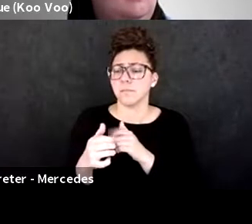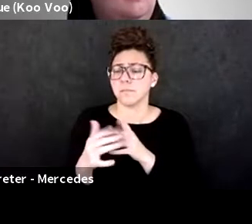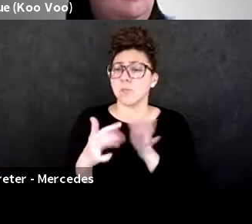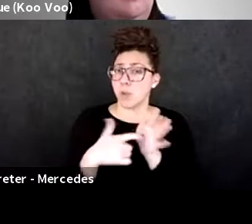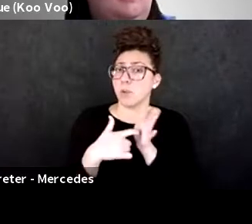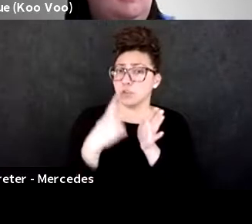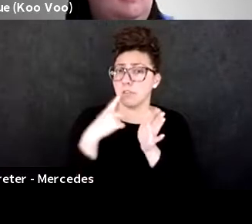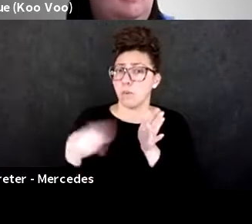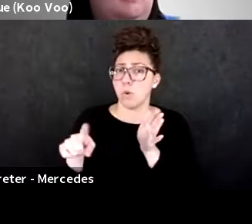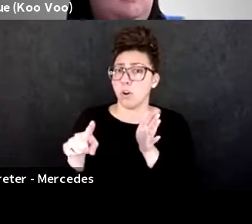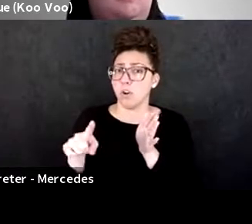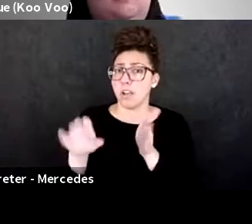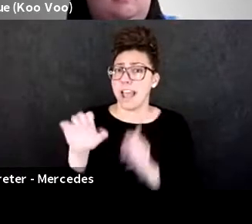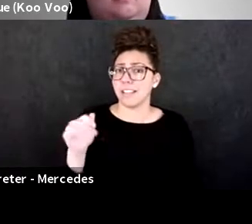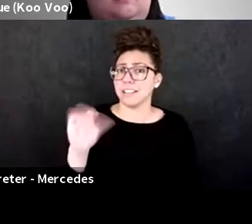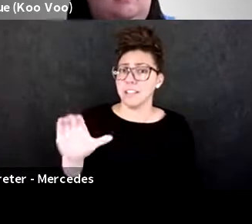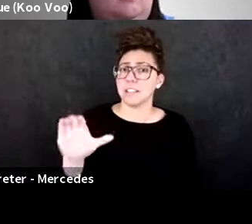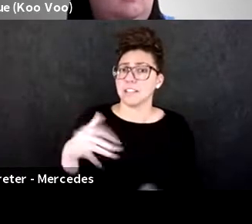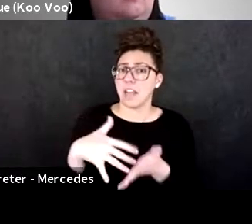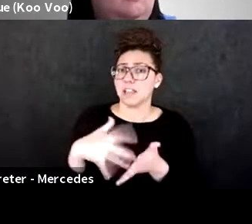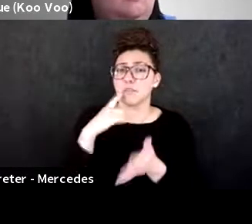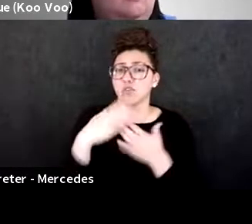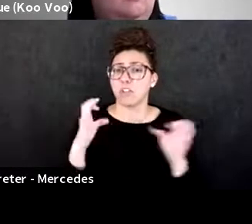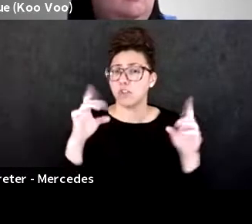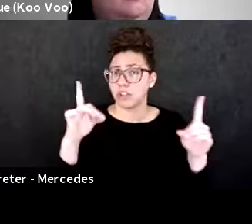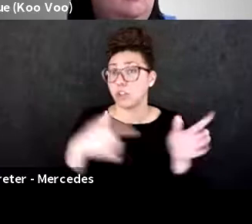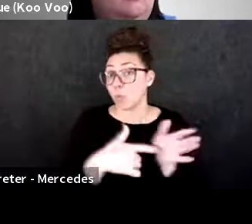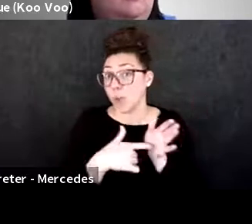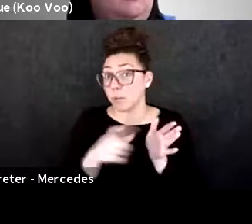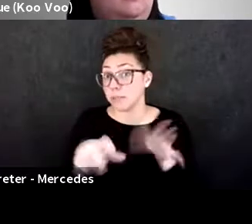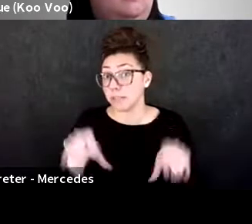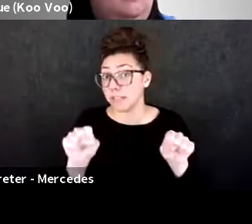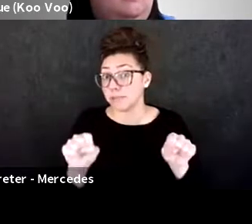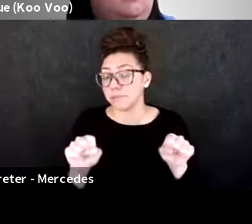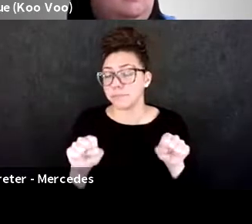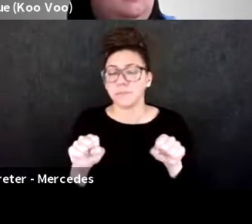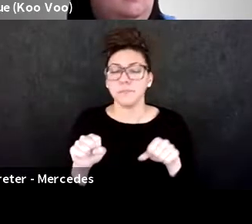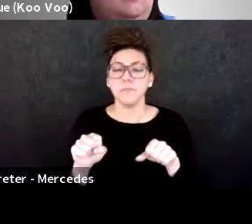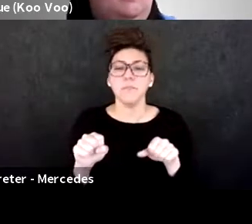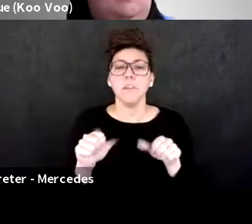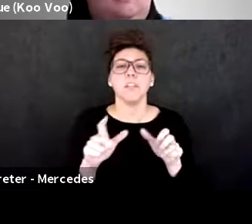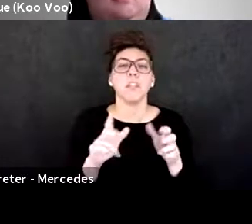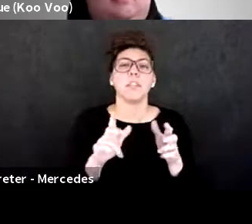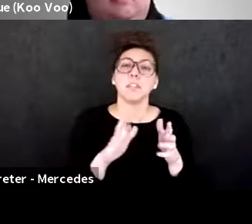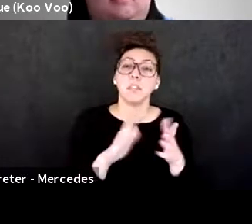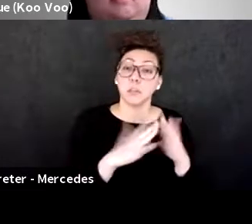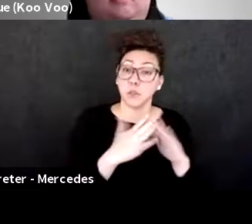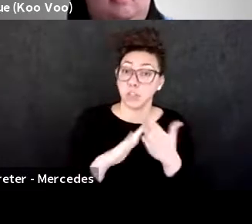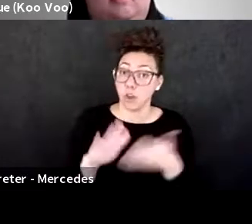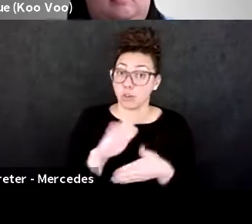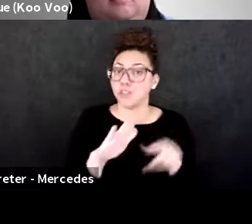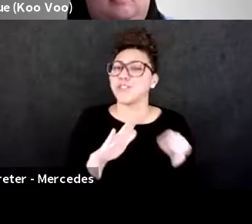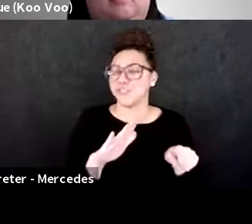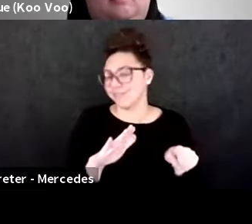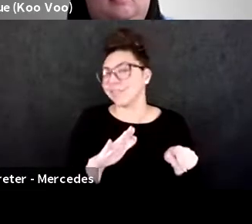studies be offered as part of the general ed pattern and a requirement that it must be taken. The community colleges are in the process of doing the same